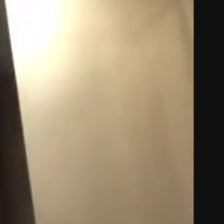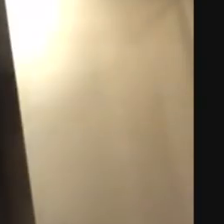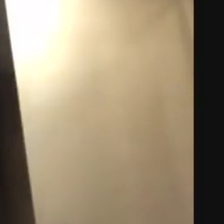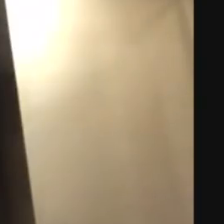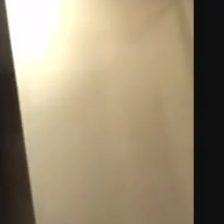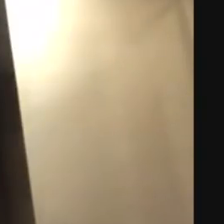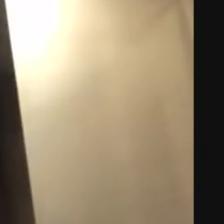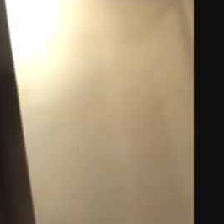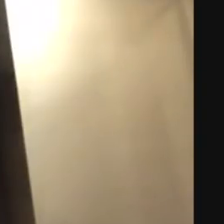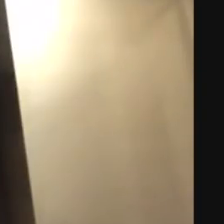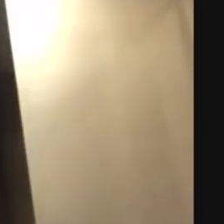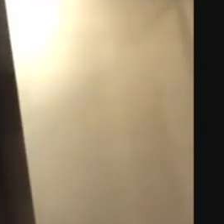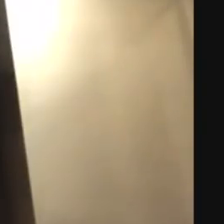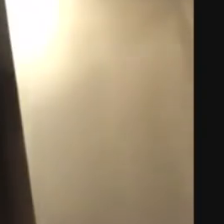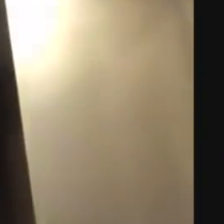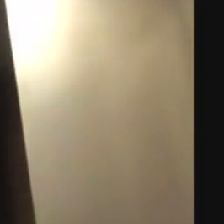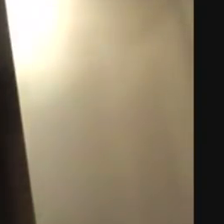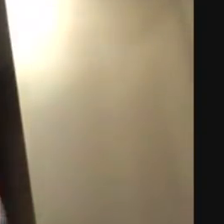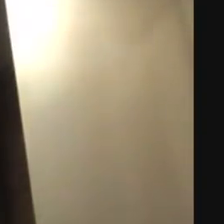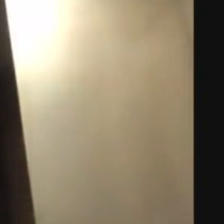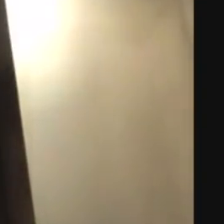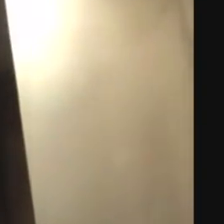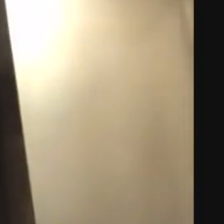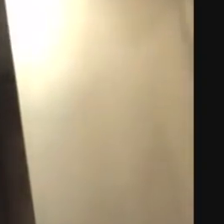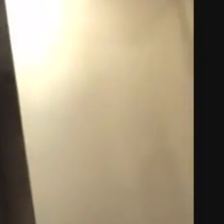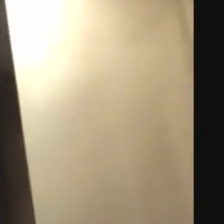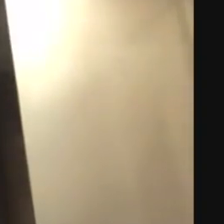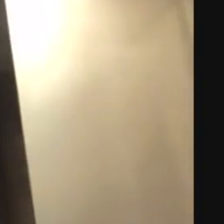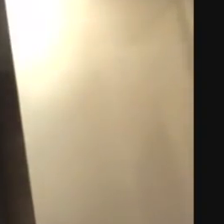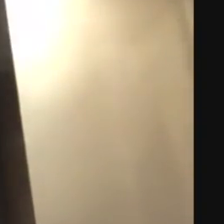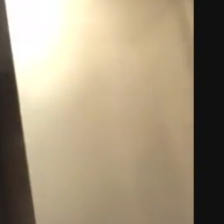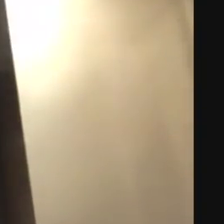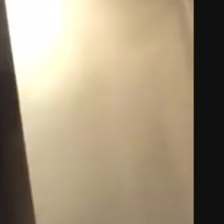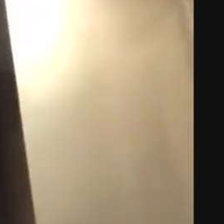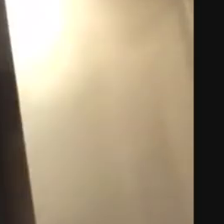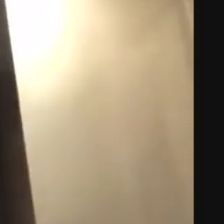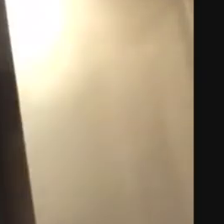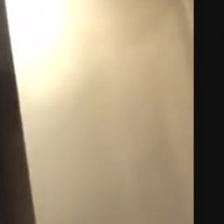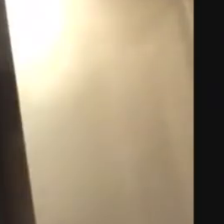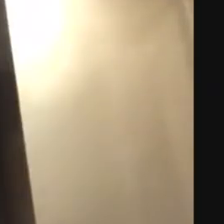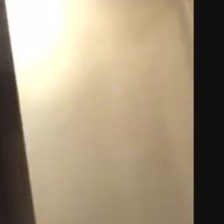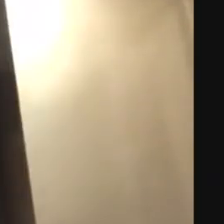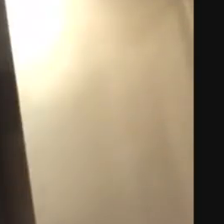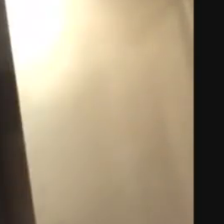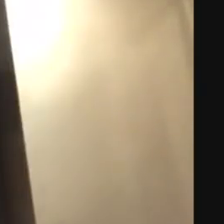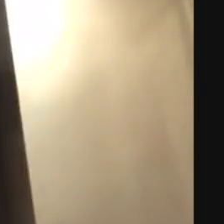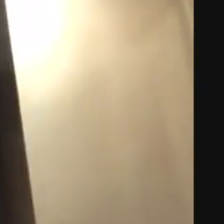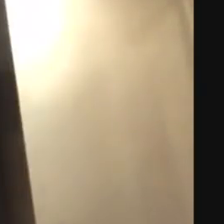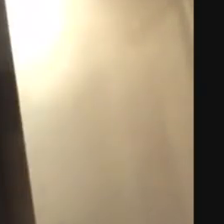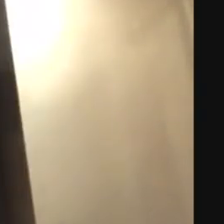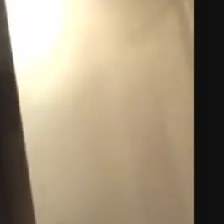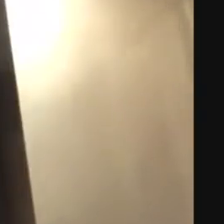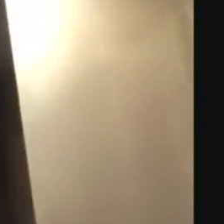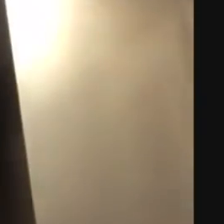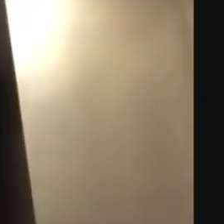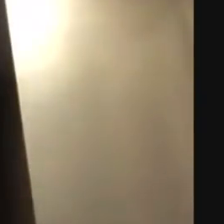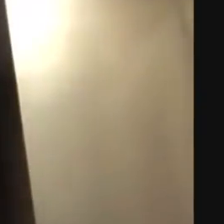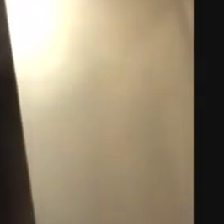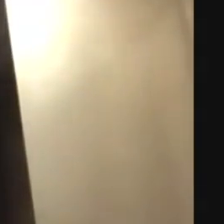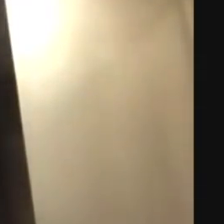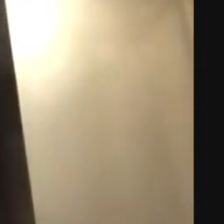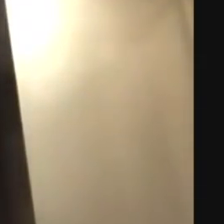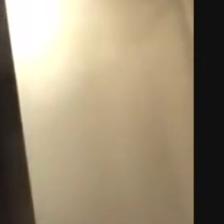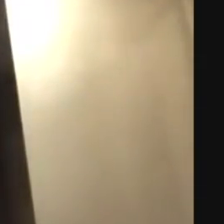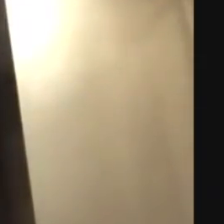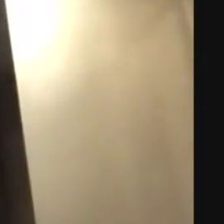presence of others, social distancing, certainly things that we can and should be doing. And my hope